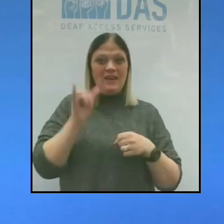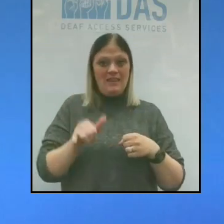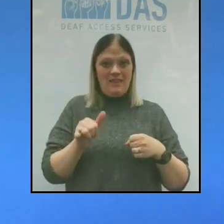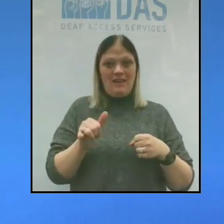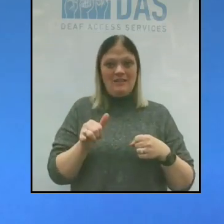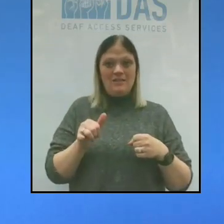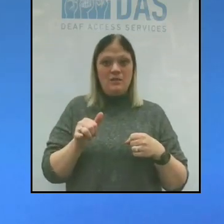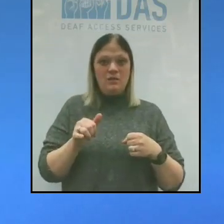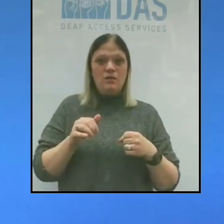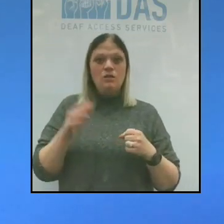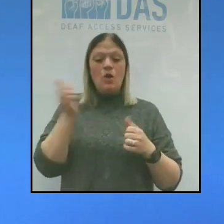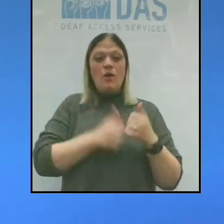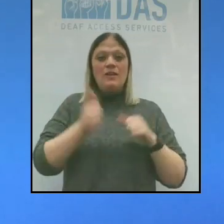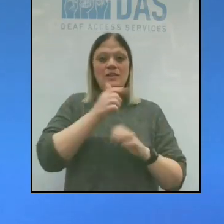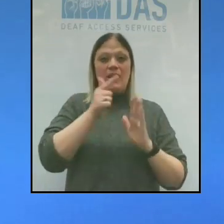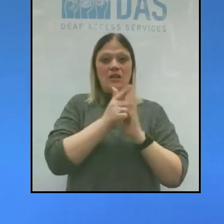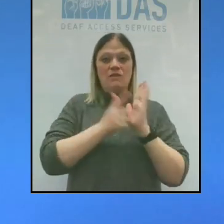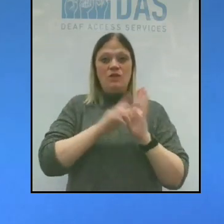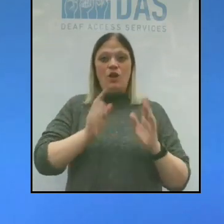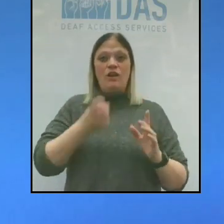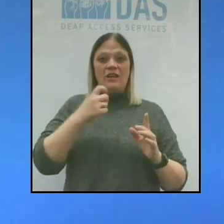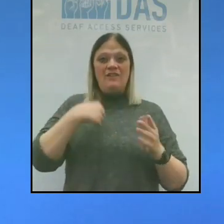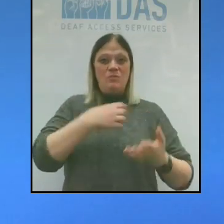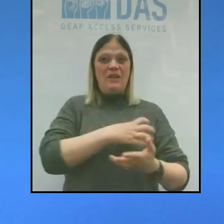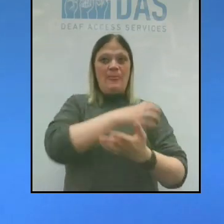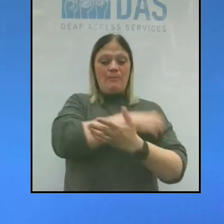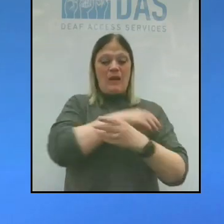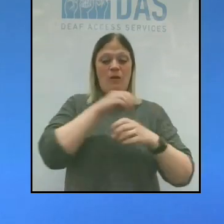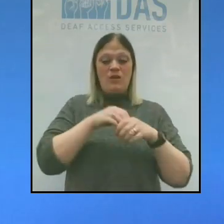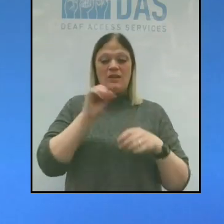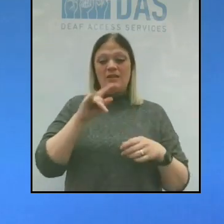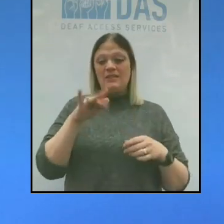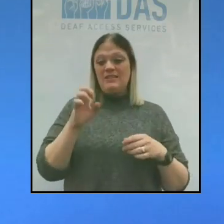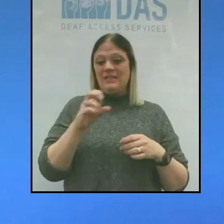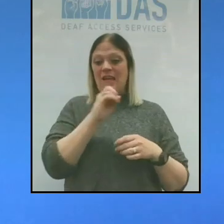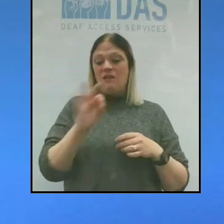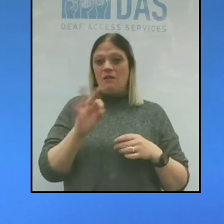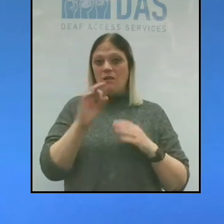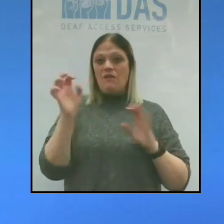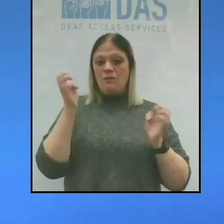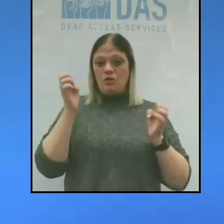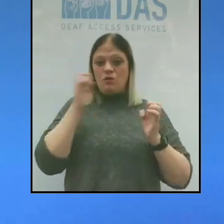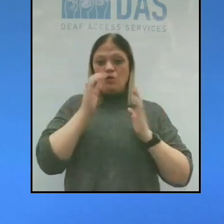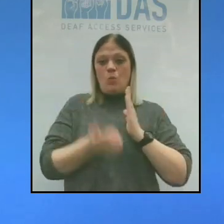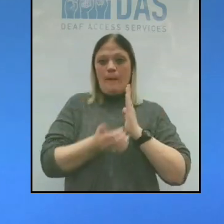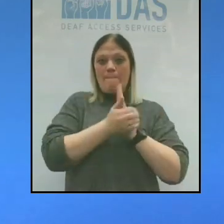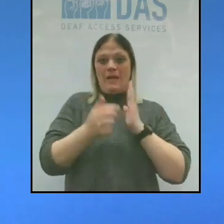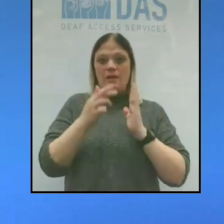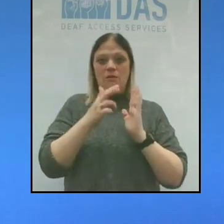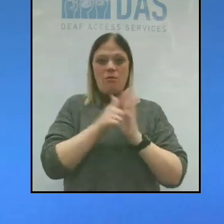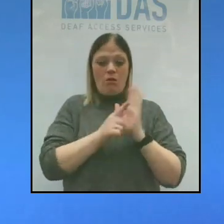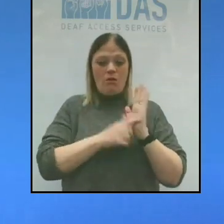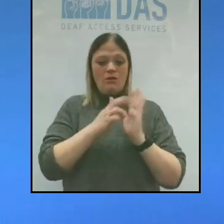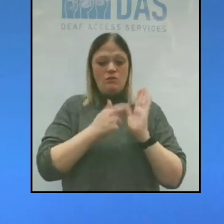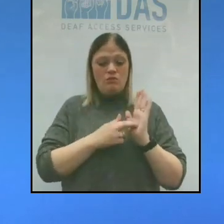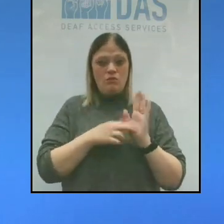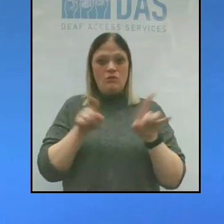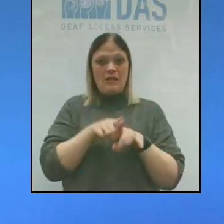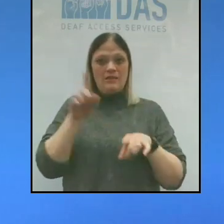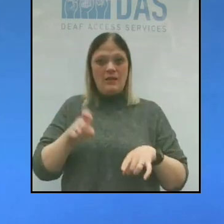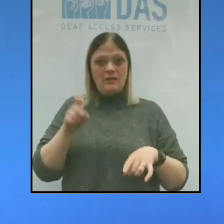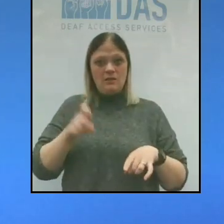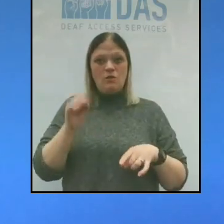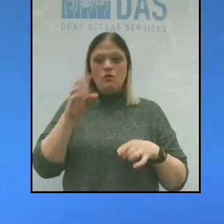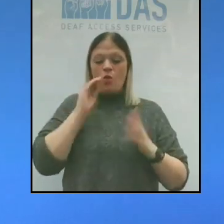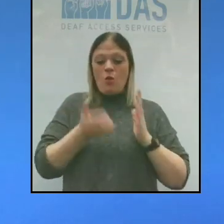State executive law gives me the power in the state of emergency to amend rules and regulations as necessary, and what I did was amended this